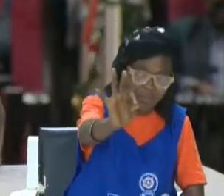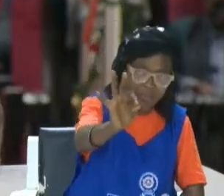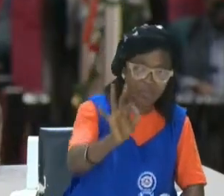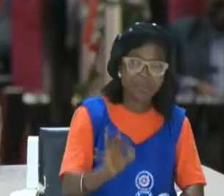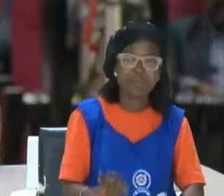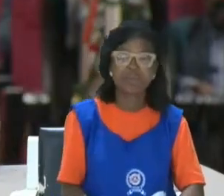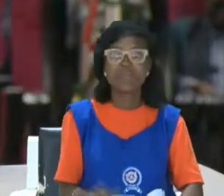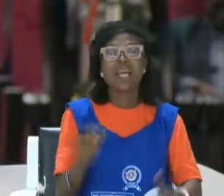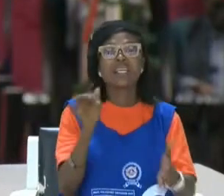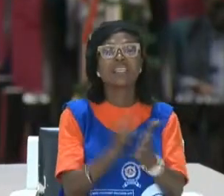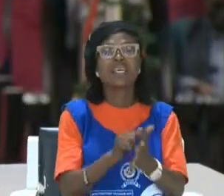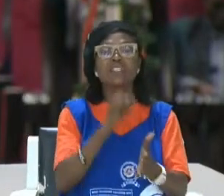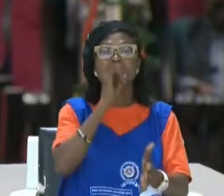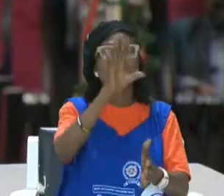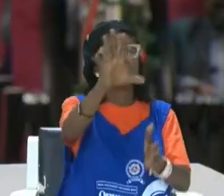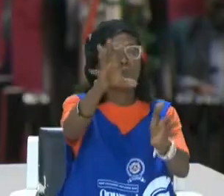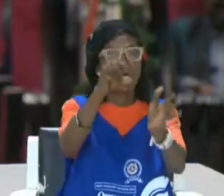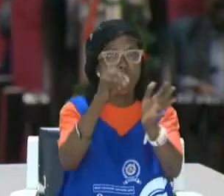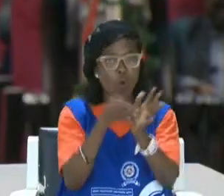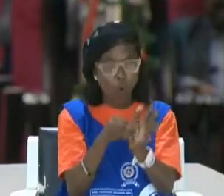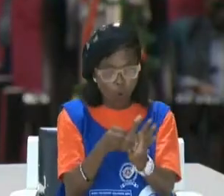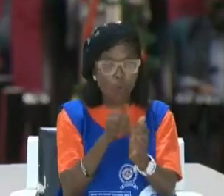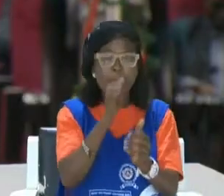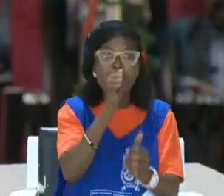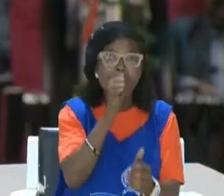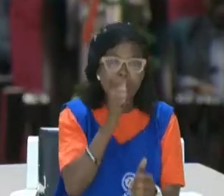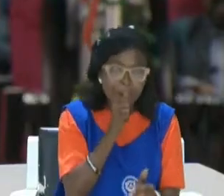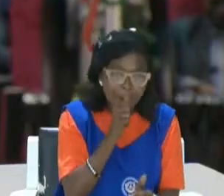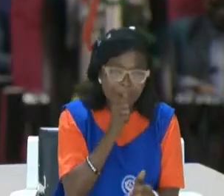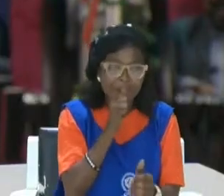that will be your own private request.